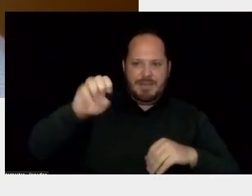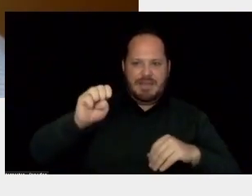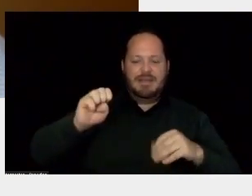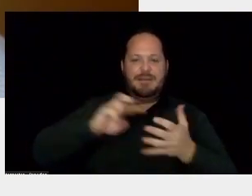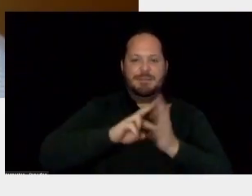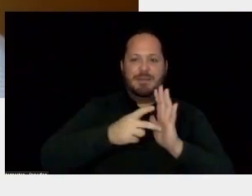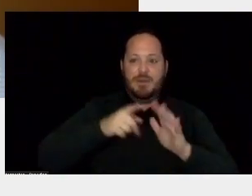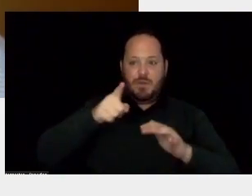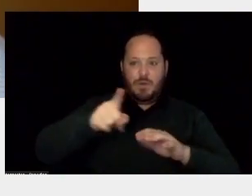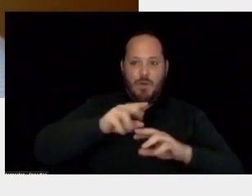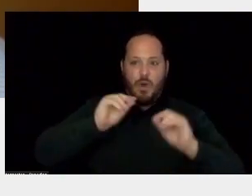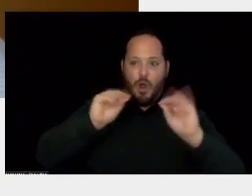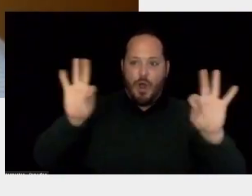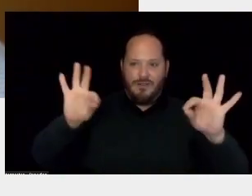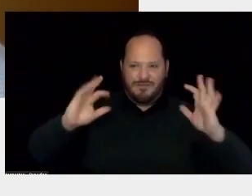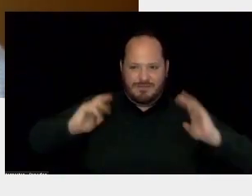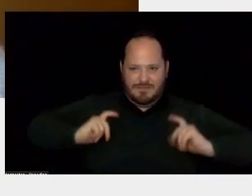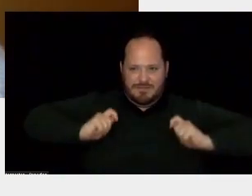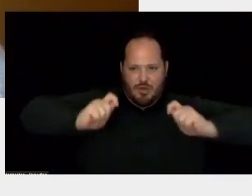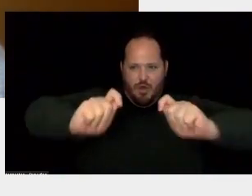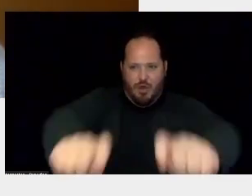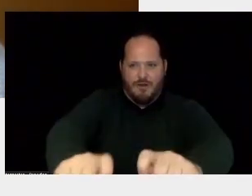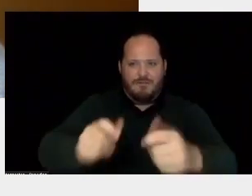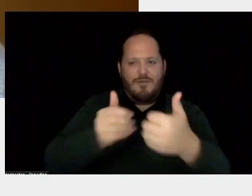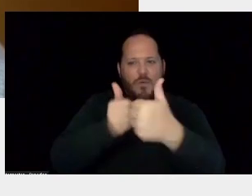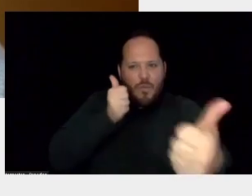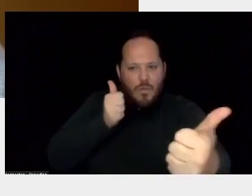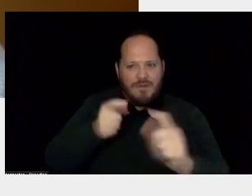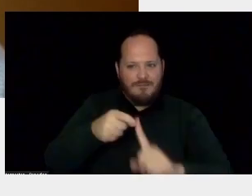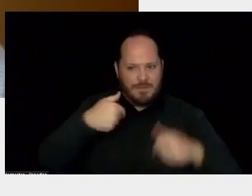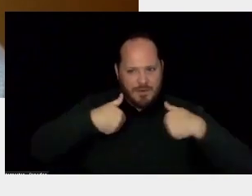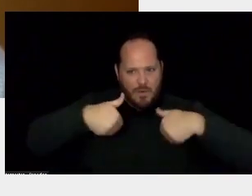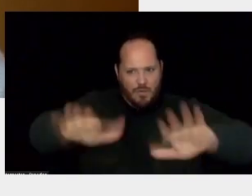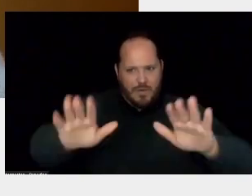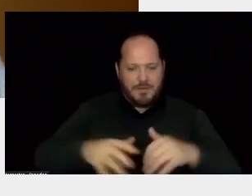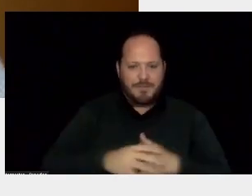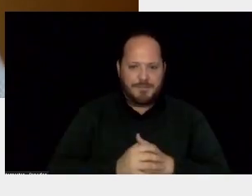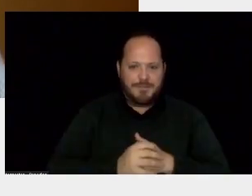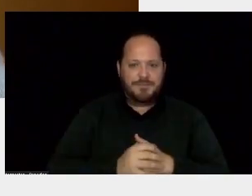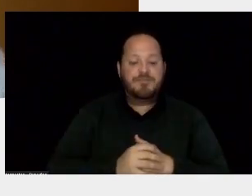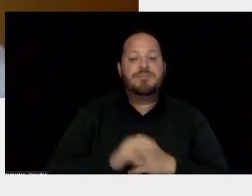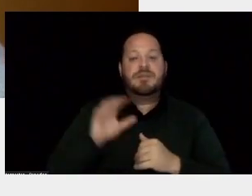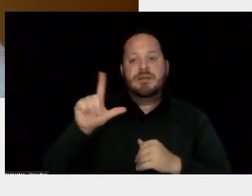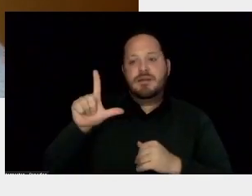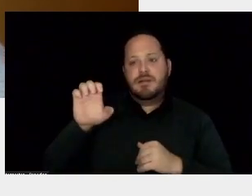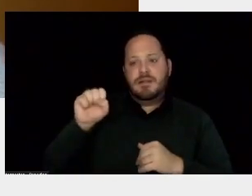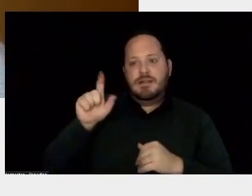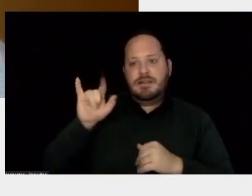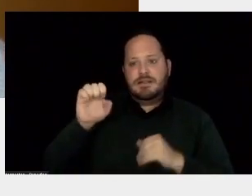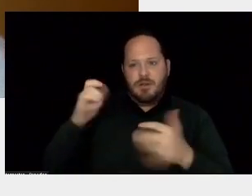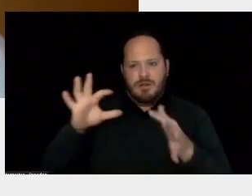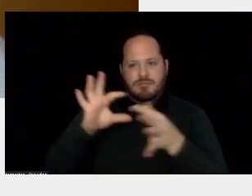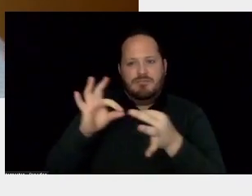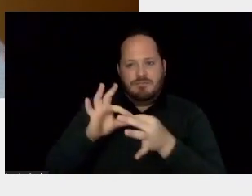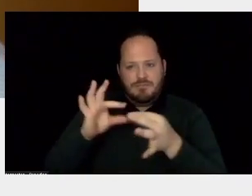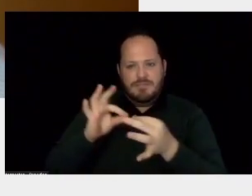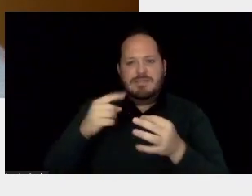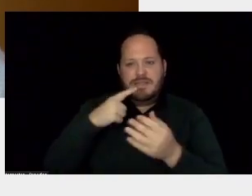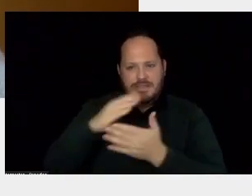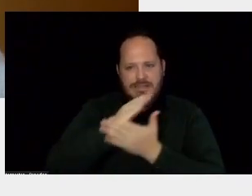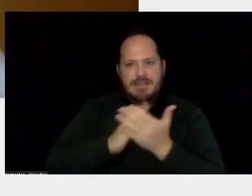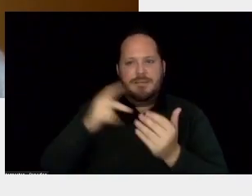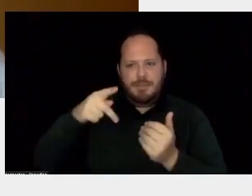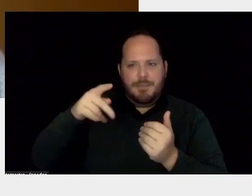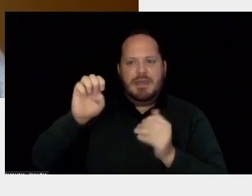this, don't use PPE twice unless you can actually clean and disinfect it fully, which really can't be done for most PPE. And as